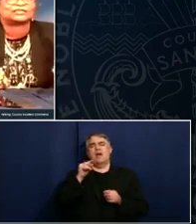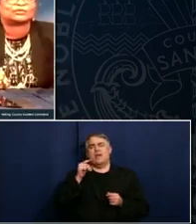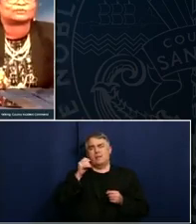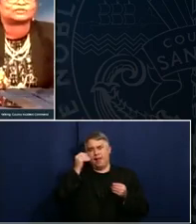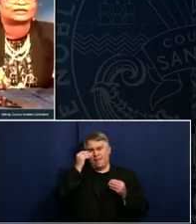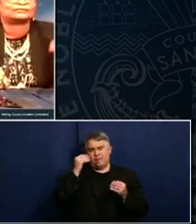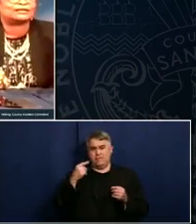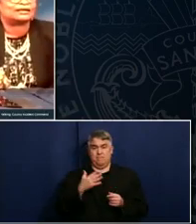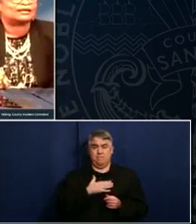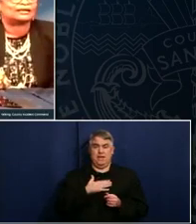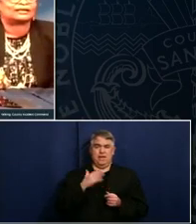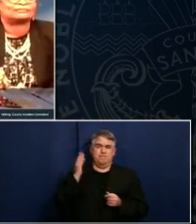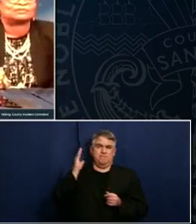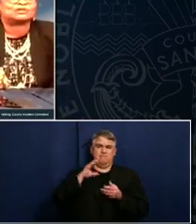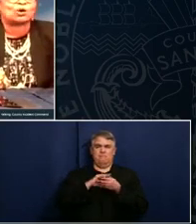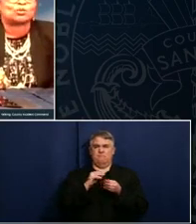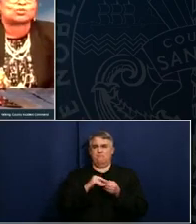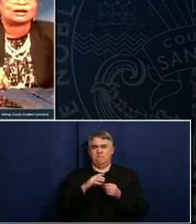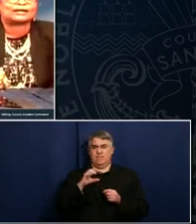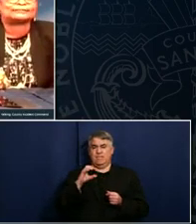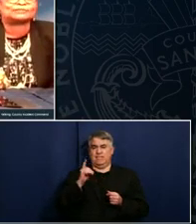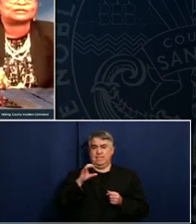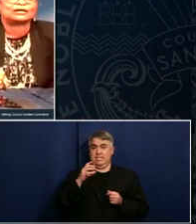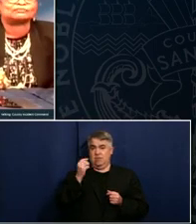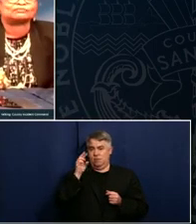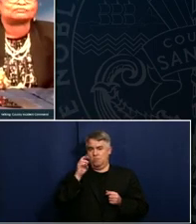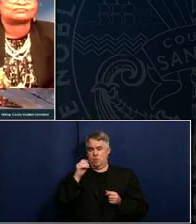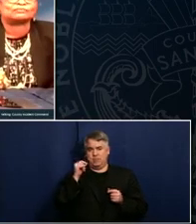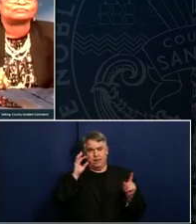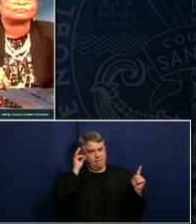on the CDC website, no